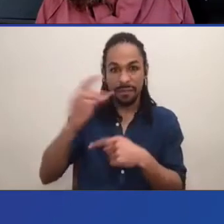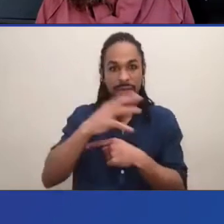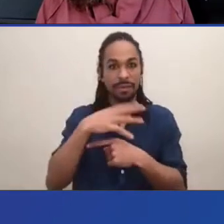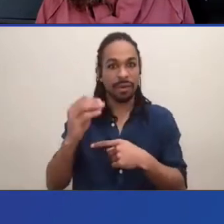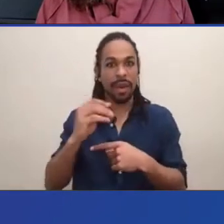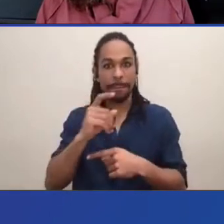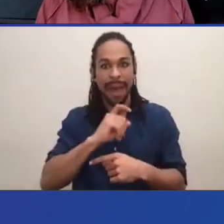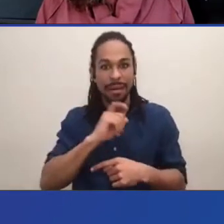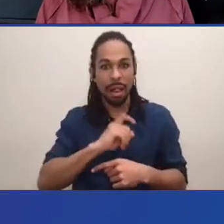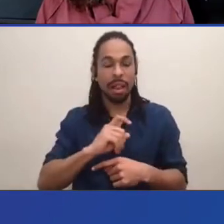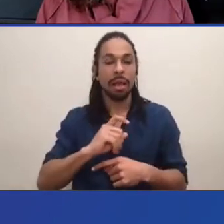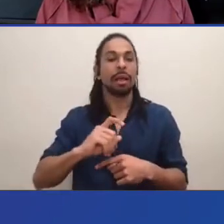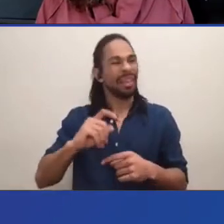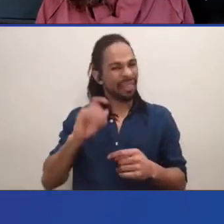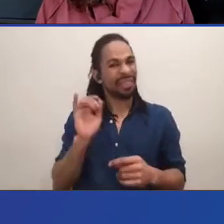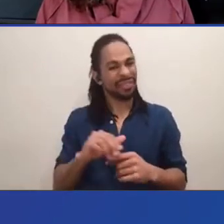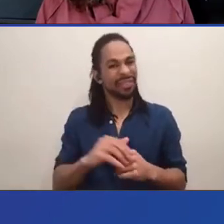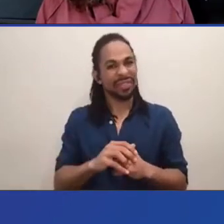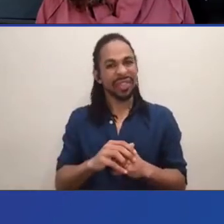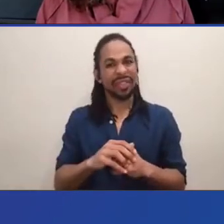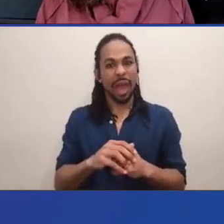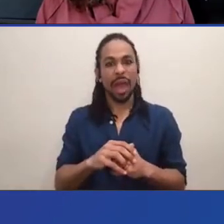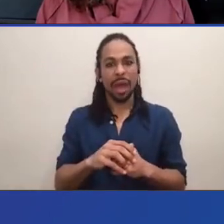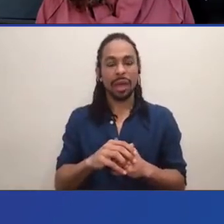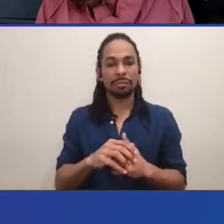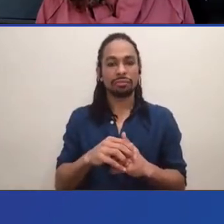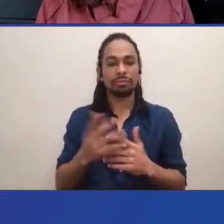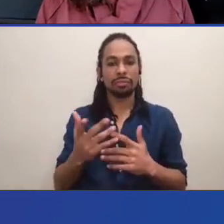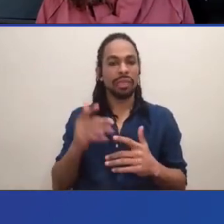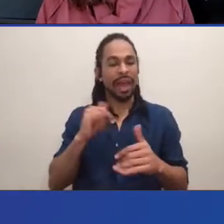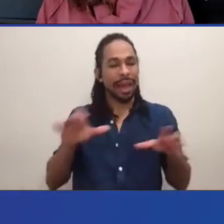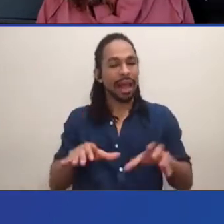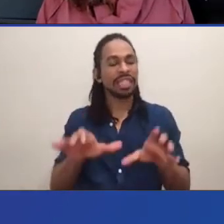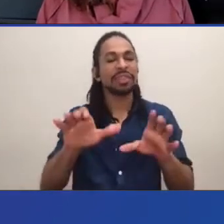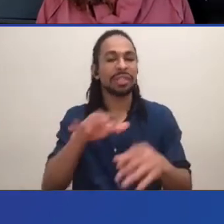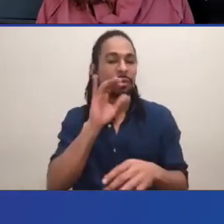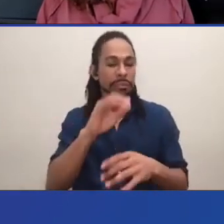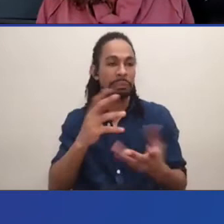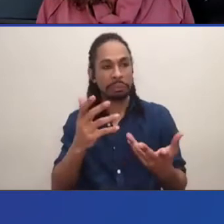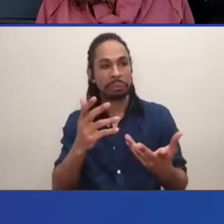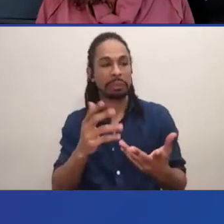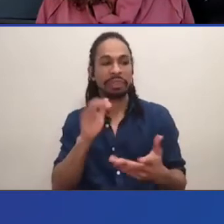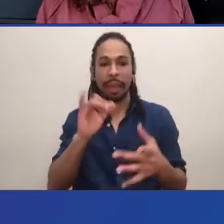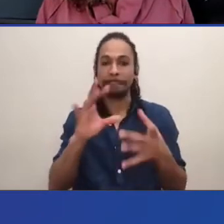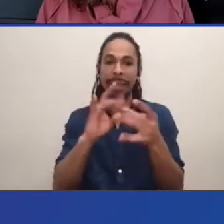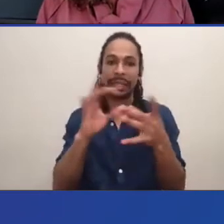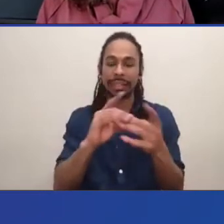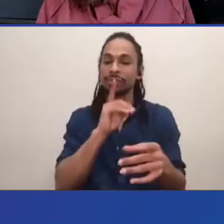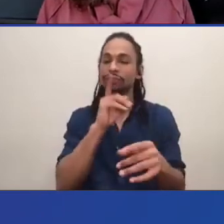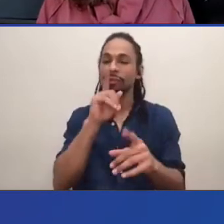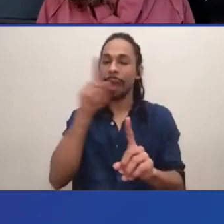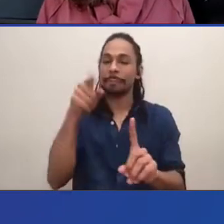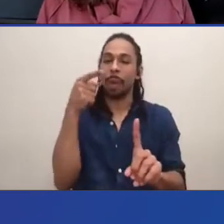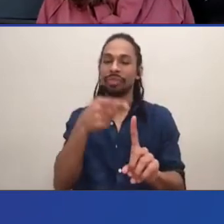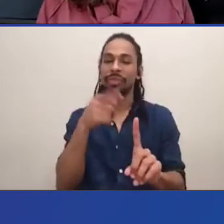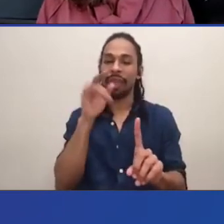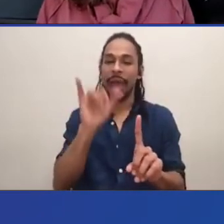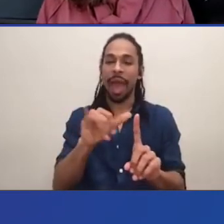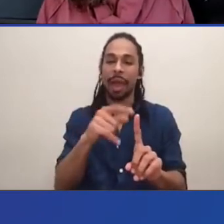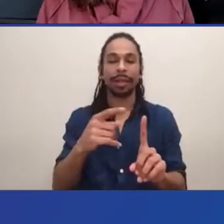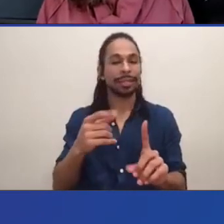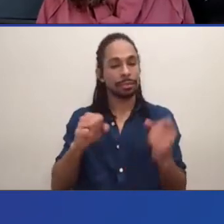are activists in the sense the message is that's what it's all about. It's just like really promoting, like